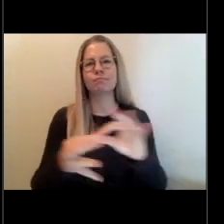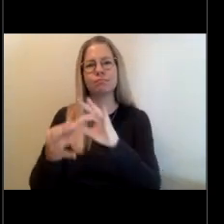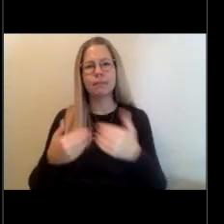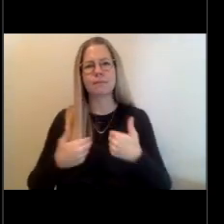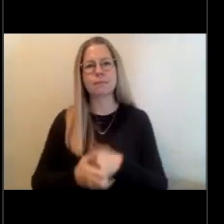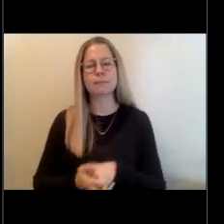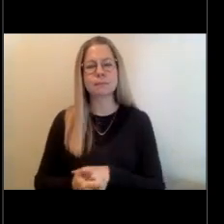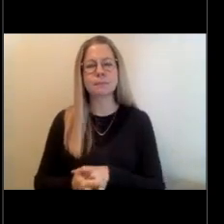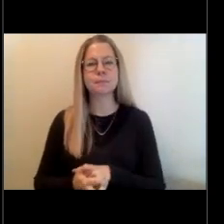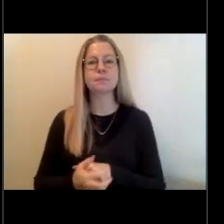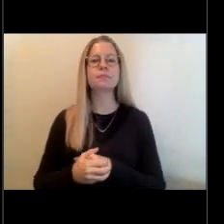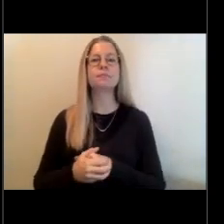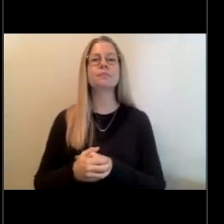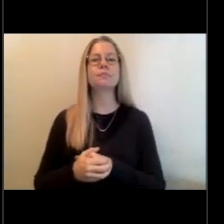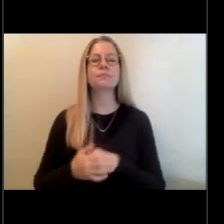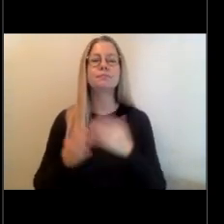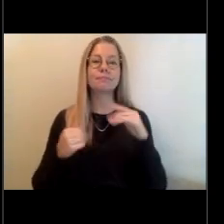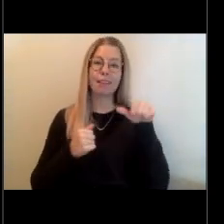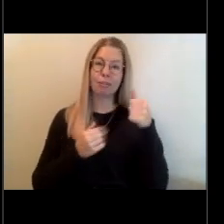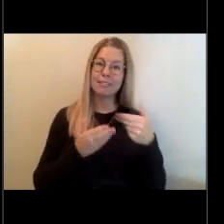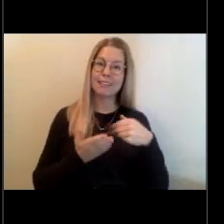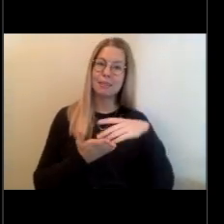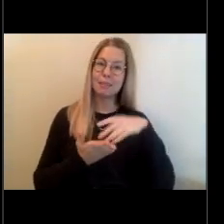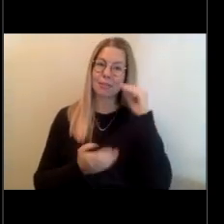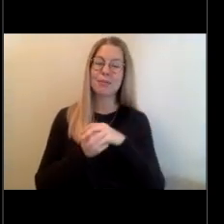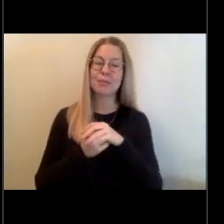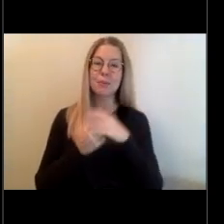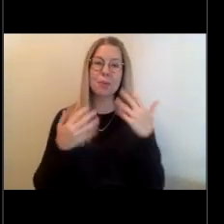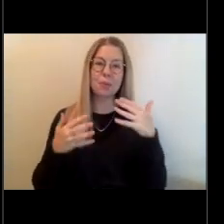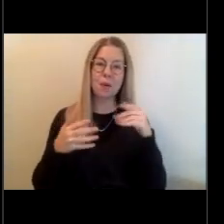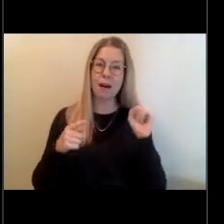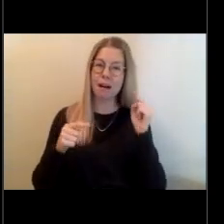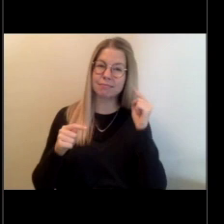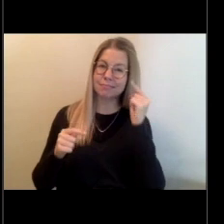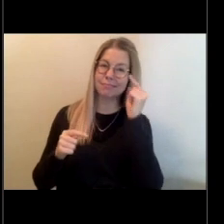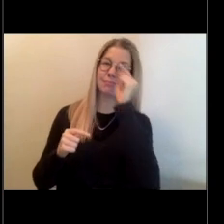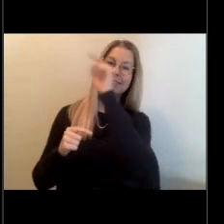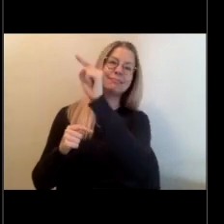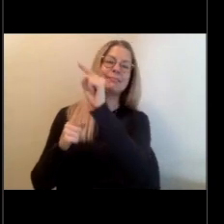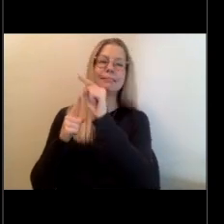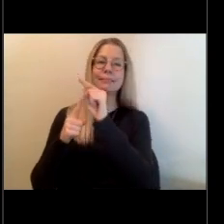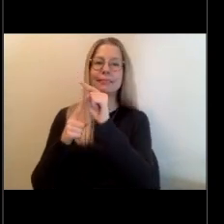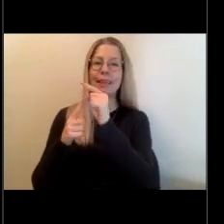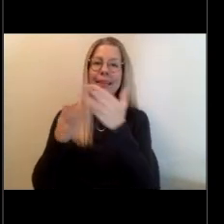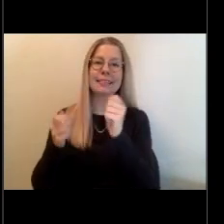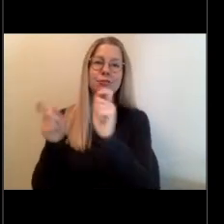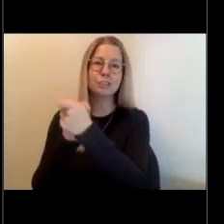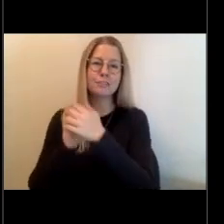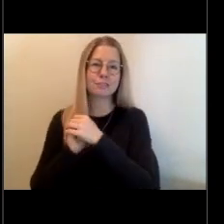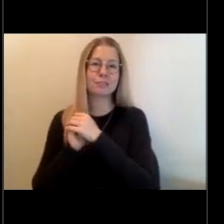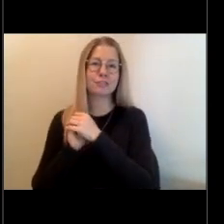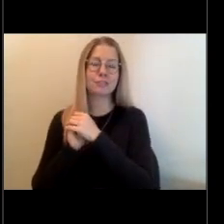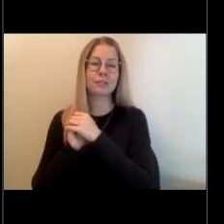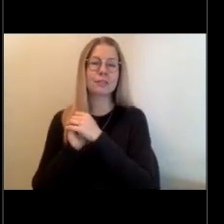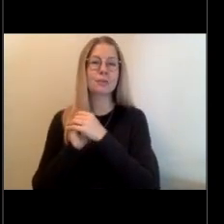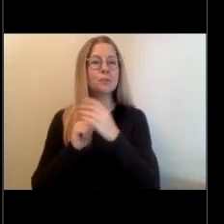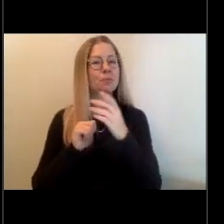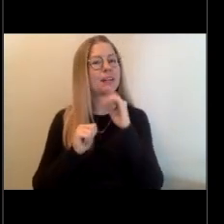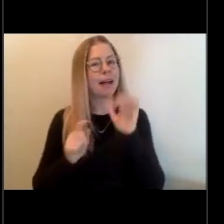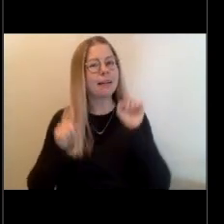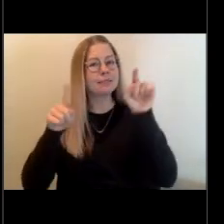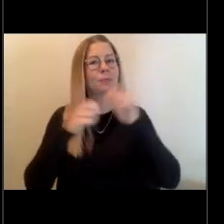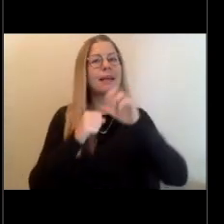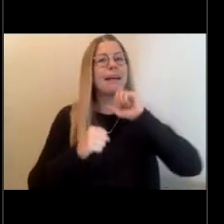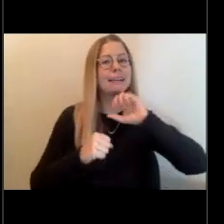lessons. Things can change at altitude. You could substitute age for altitude here. Some gear